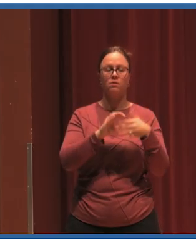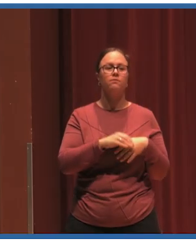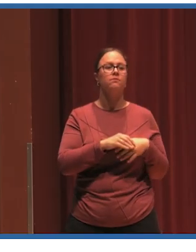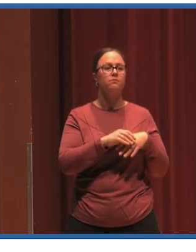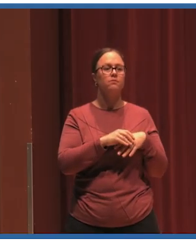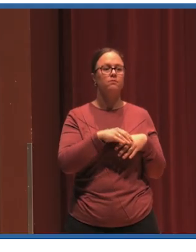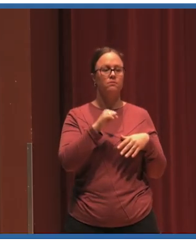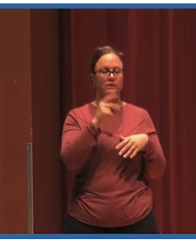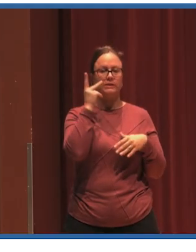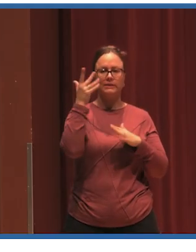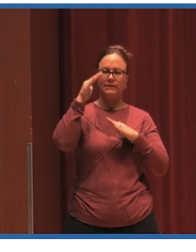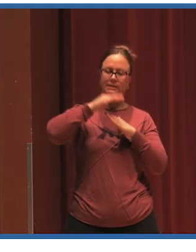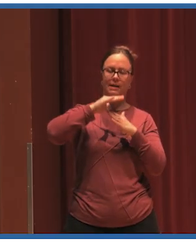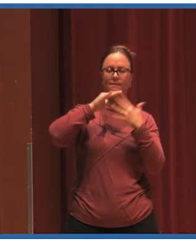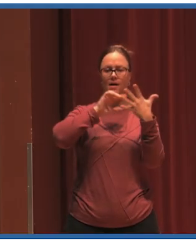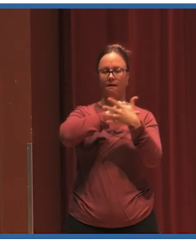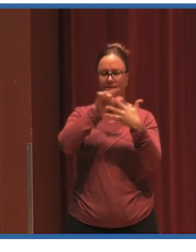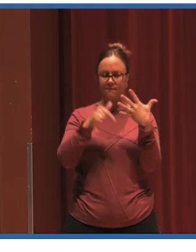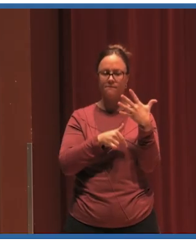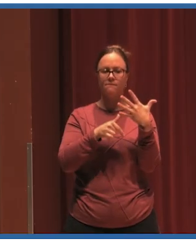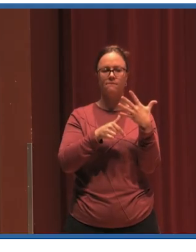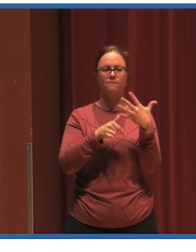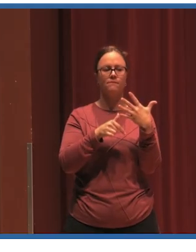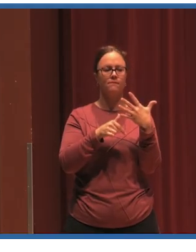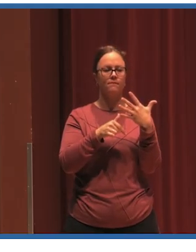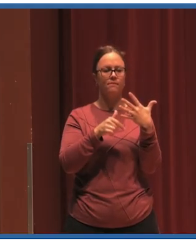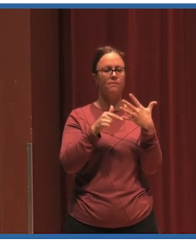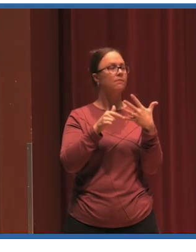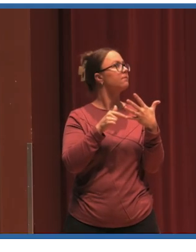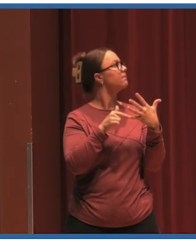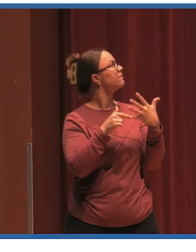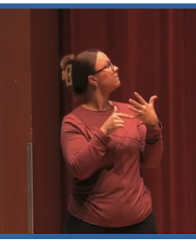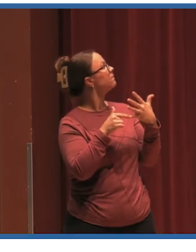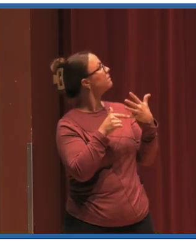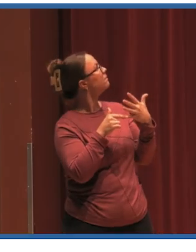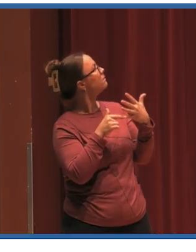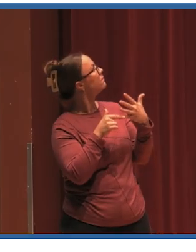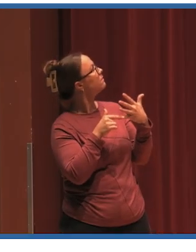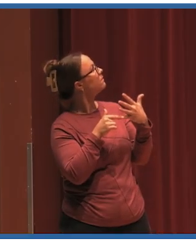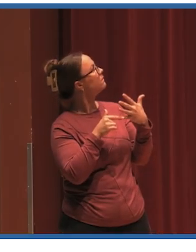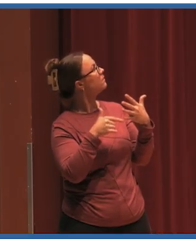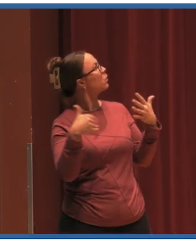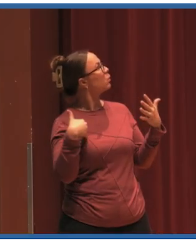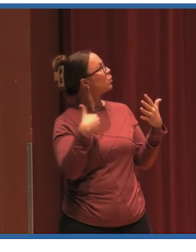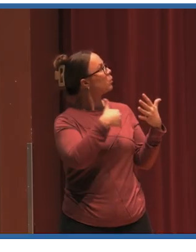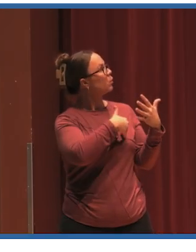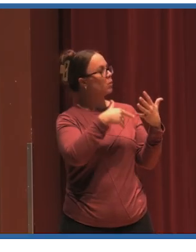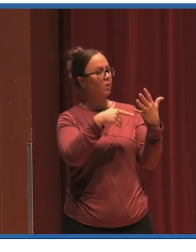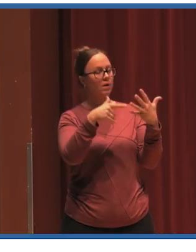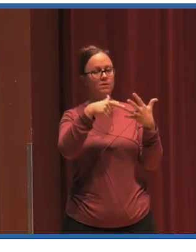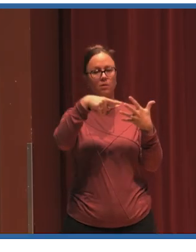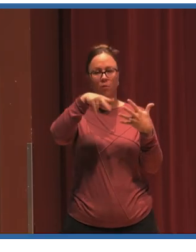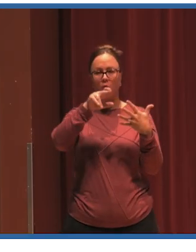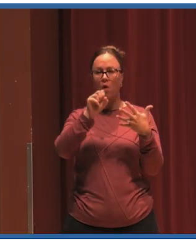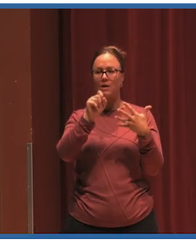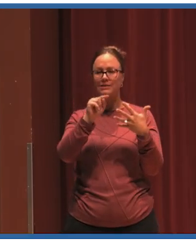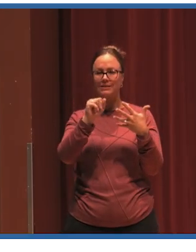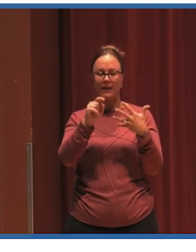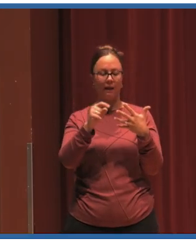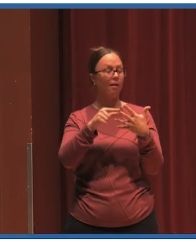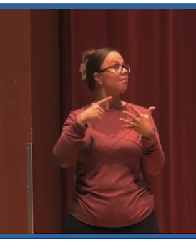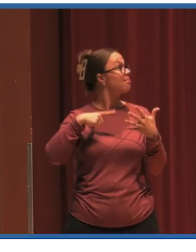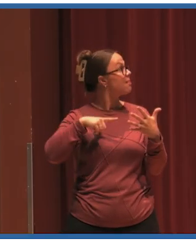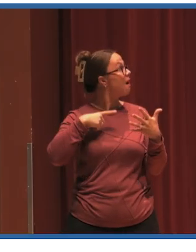see that the top 5 here: female breast, prostate, lung, colorectal, and then endometrial or uterine